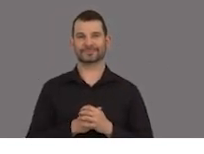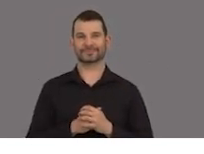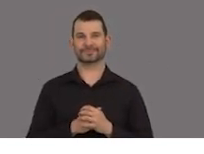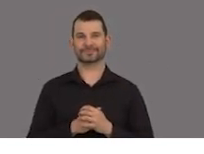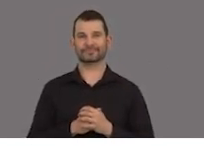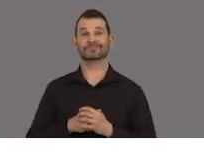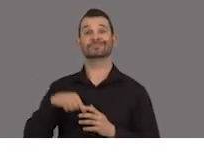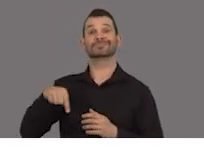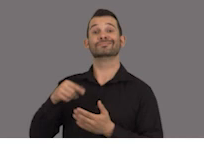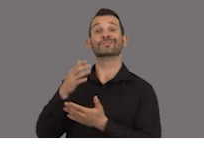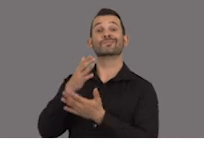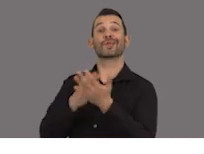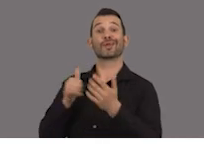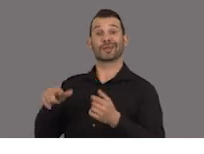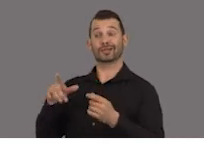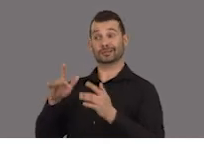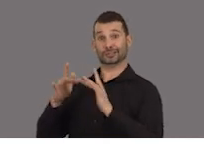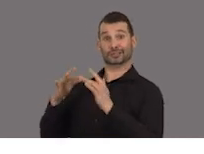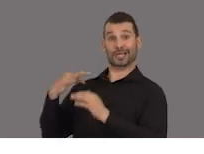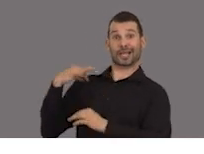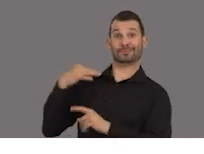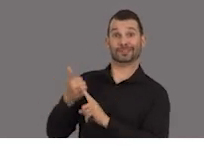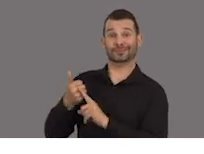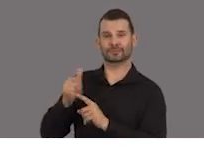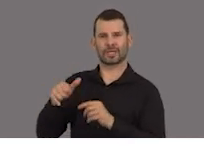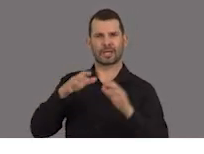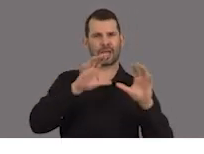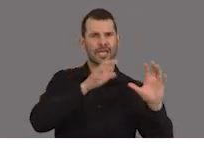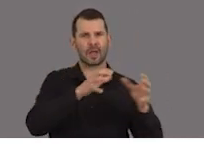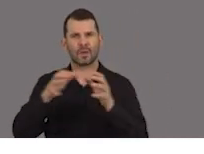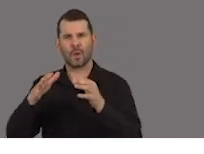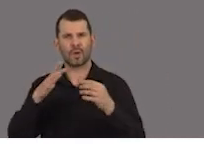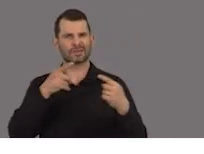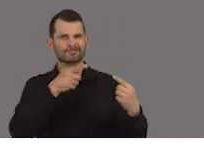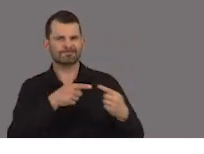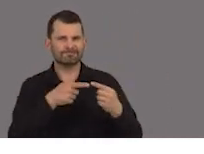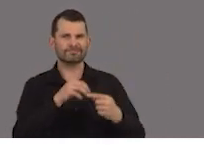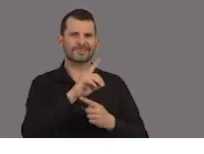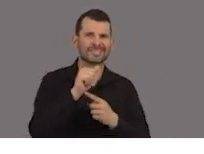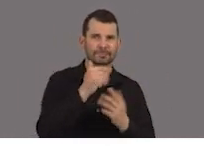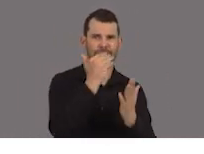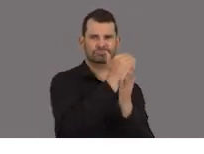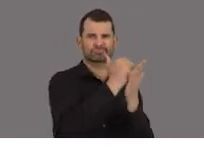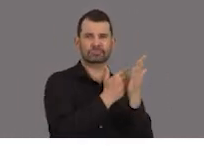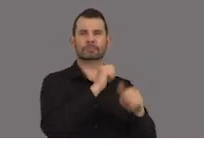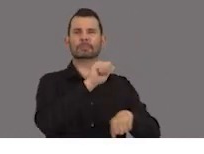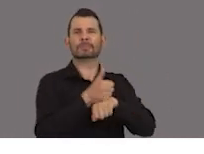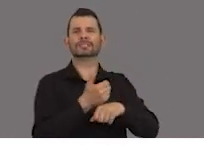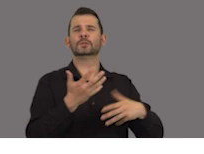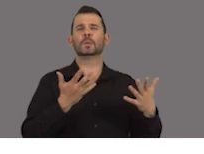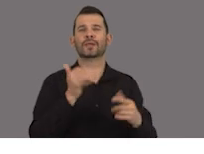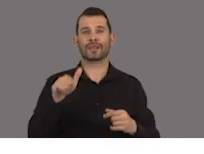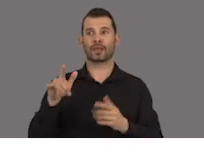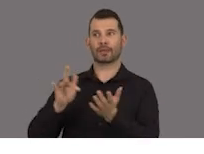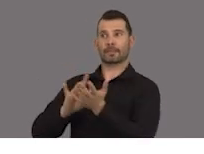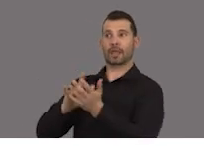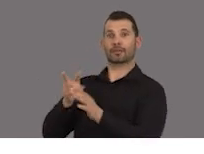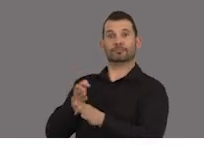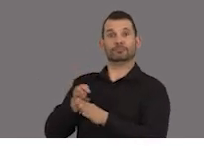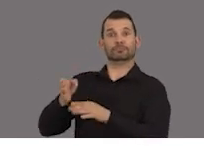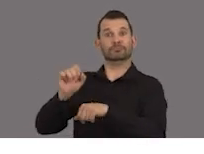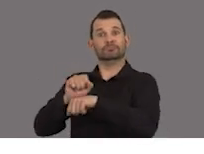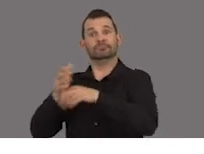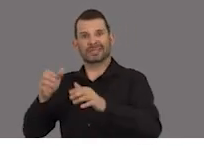In this part of the digital application, the categories of impairment listed are based on what the medical practitioner can certify.